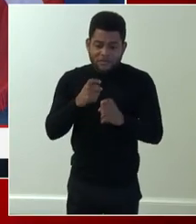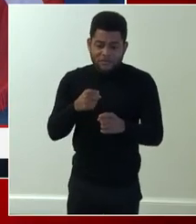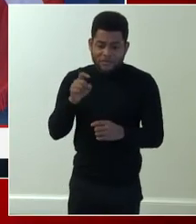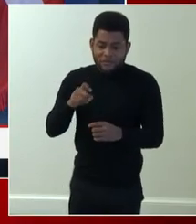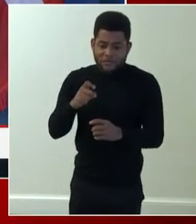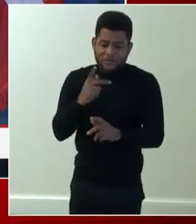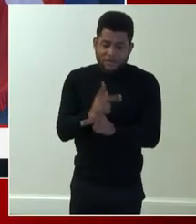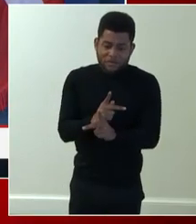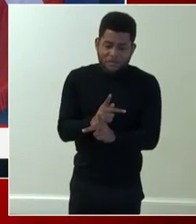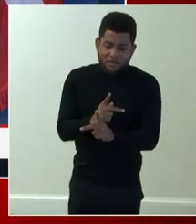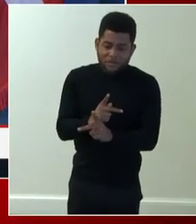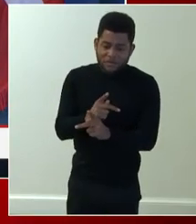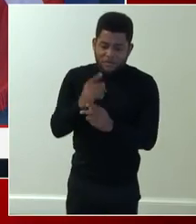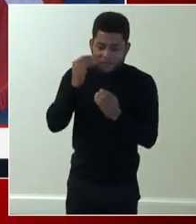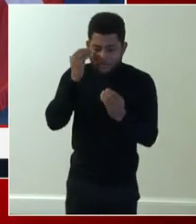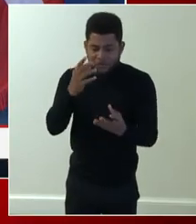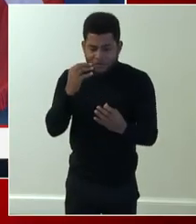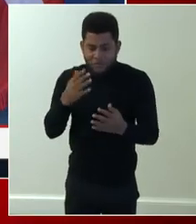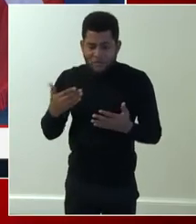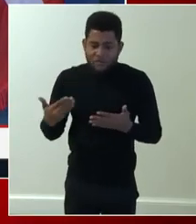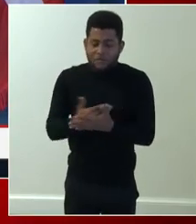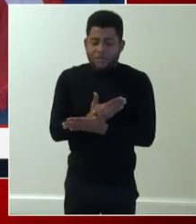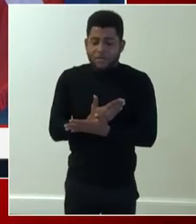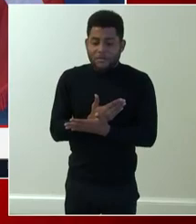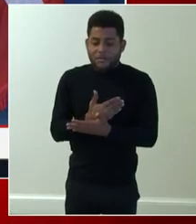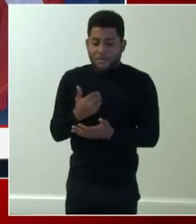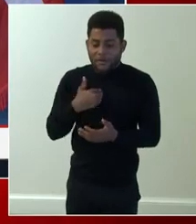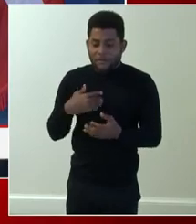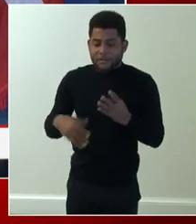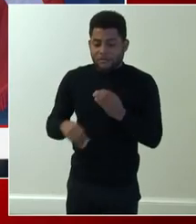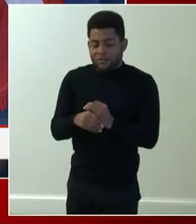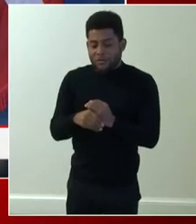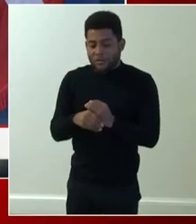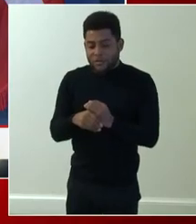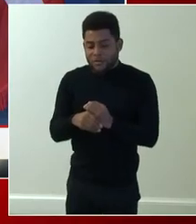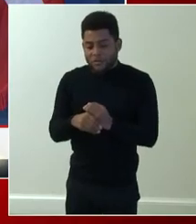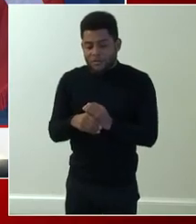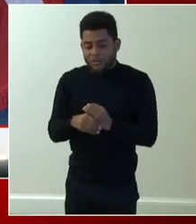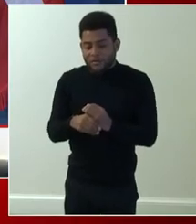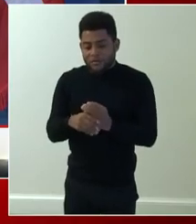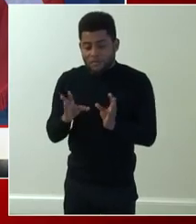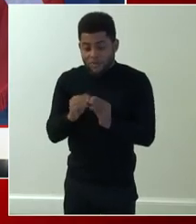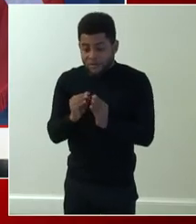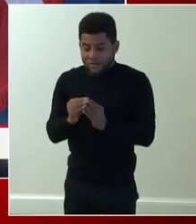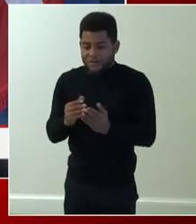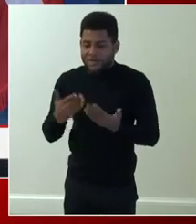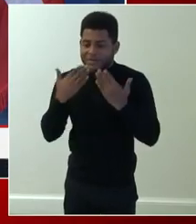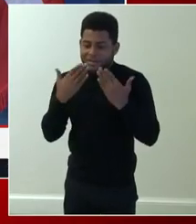the information fresh, may have an additional briefing. Thank you.